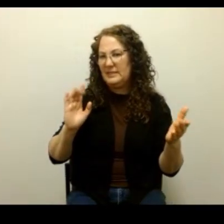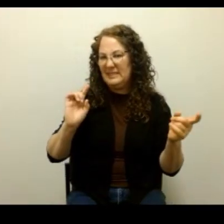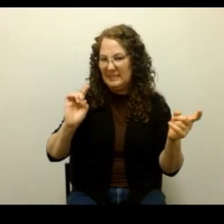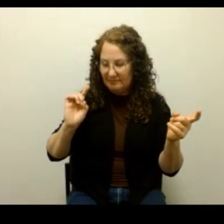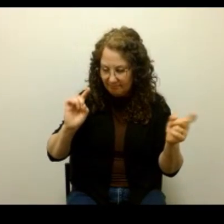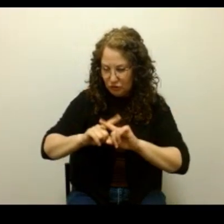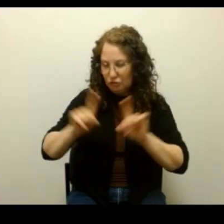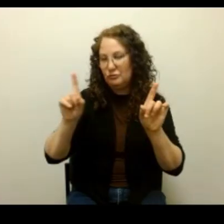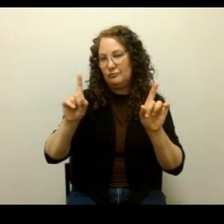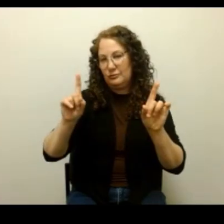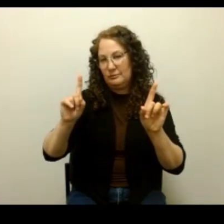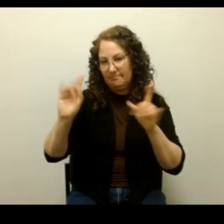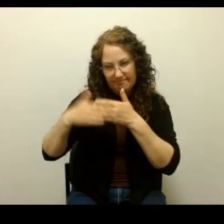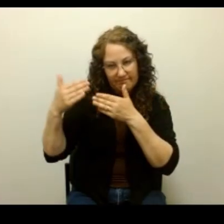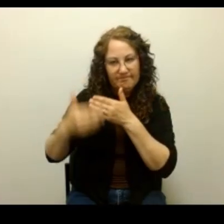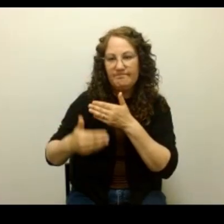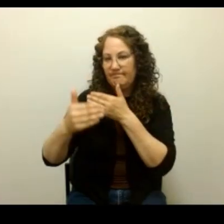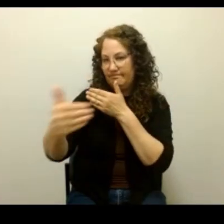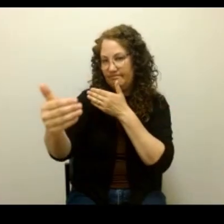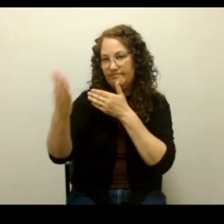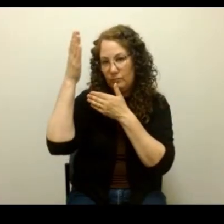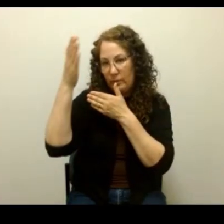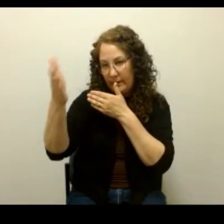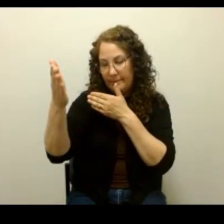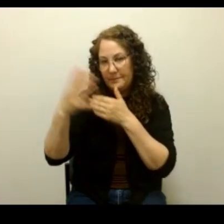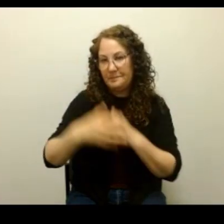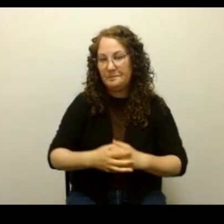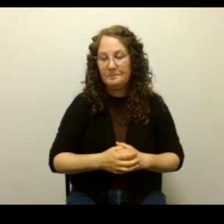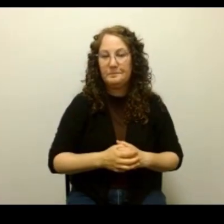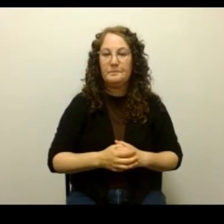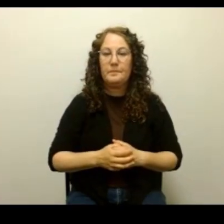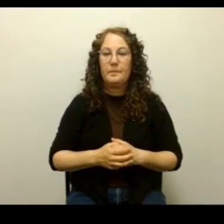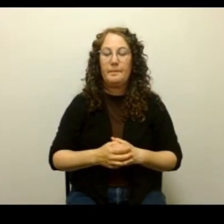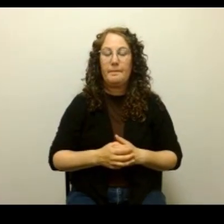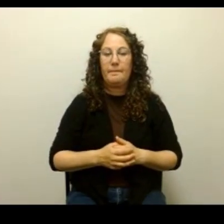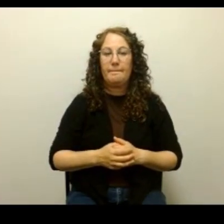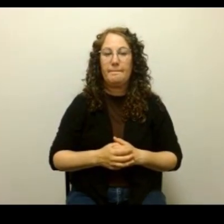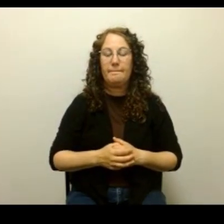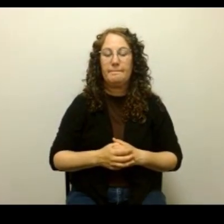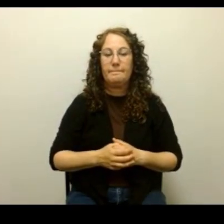manner in future circumstances.